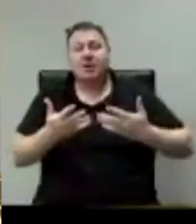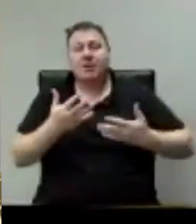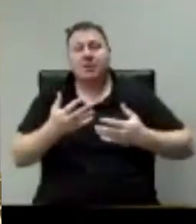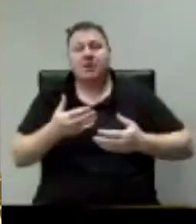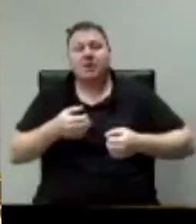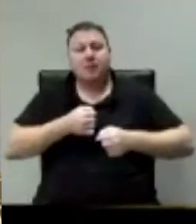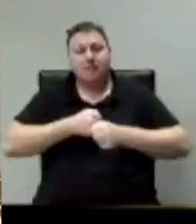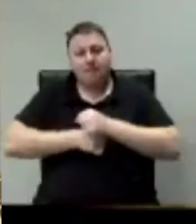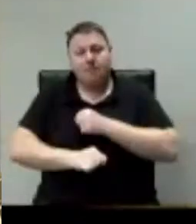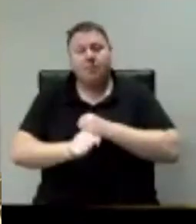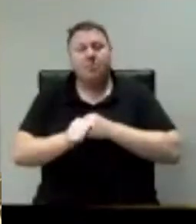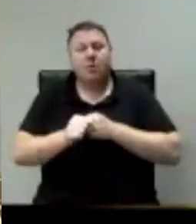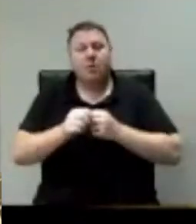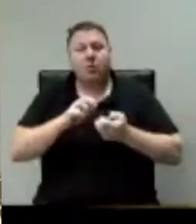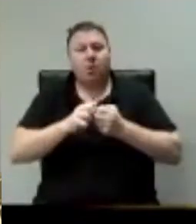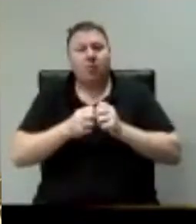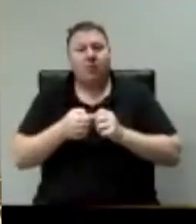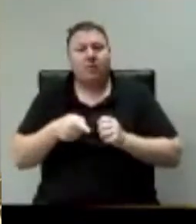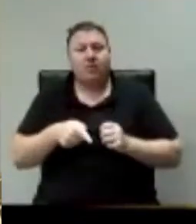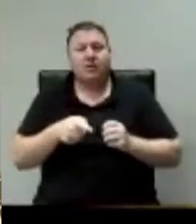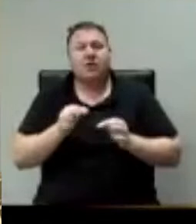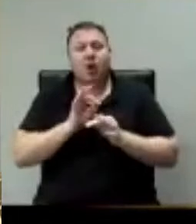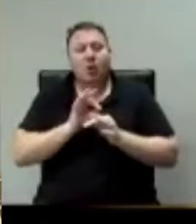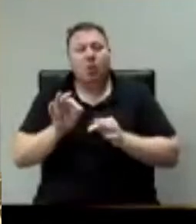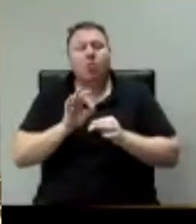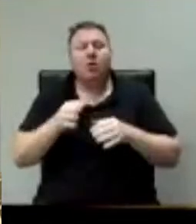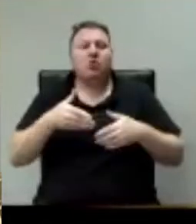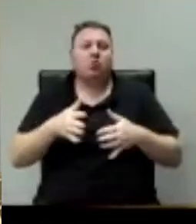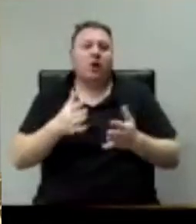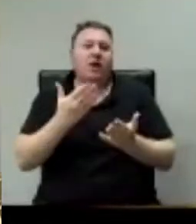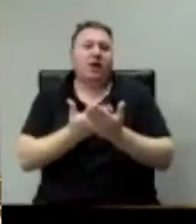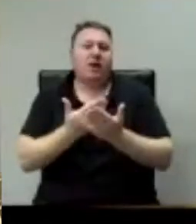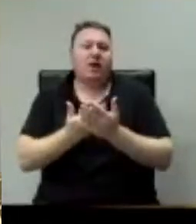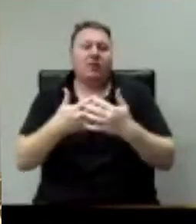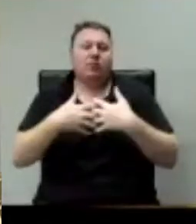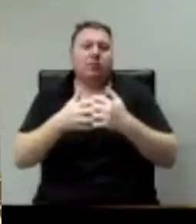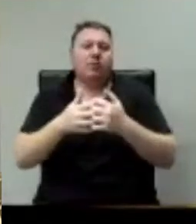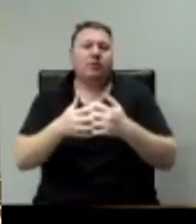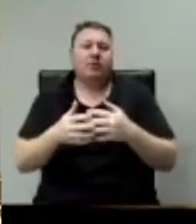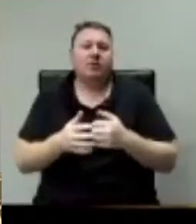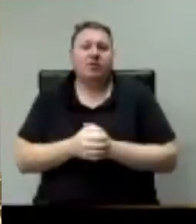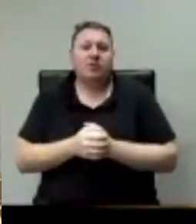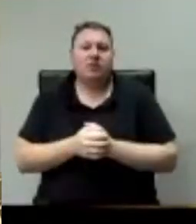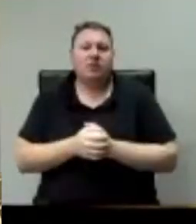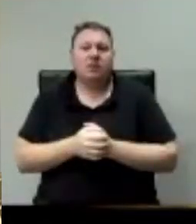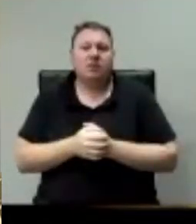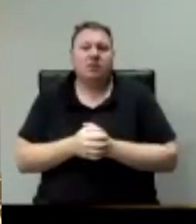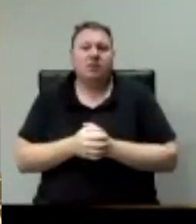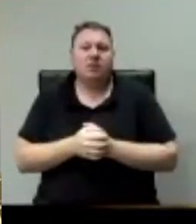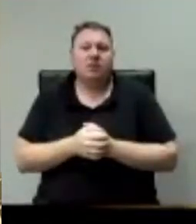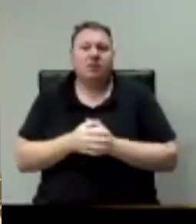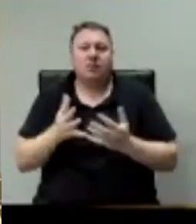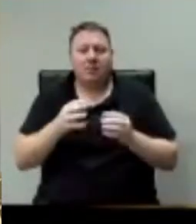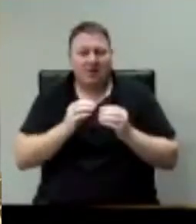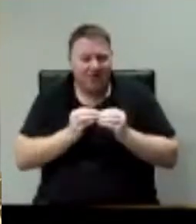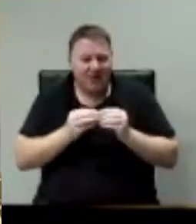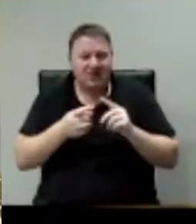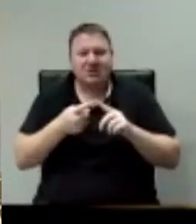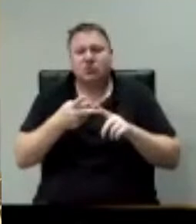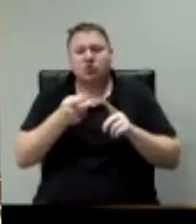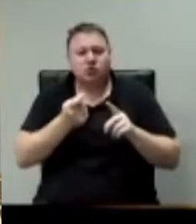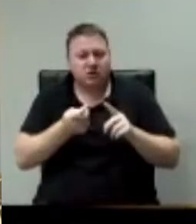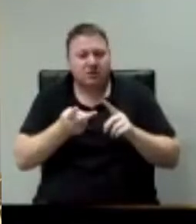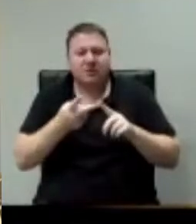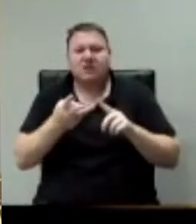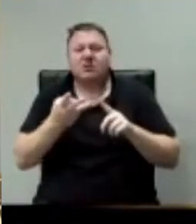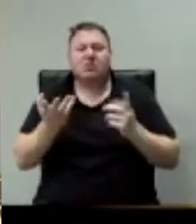of a birth defect, the appropriate measures can be taken, whether it's some kind of a rehabilitation or treatment can get